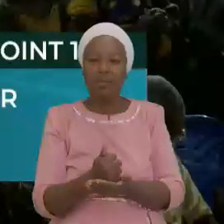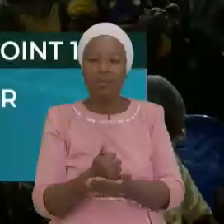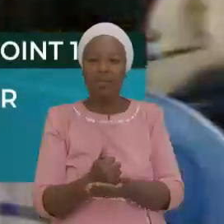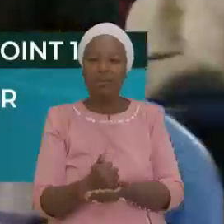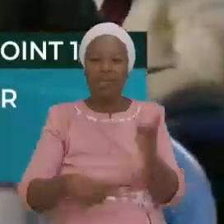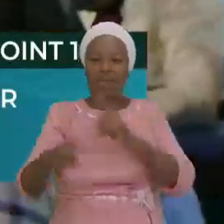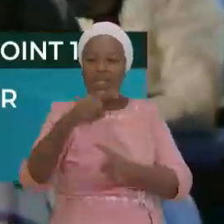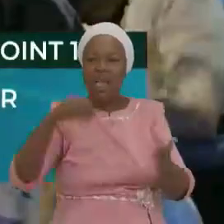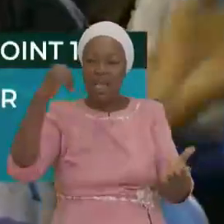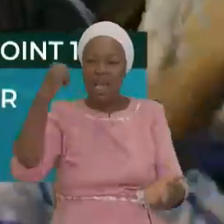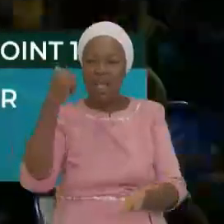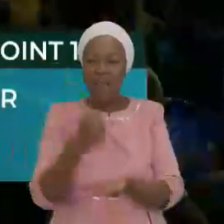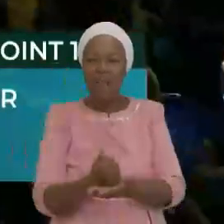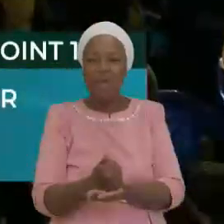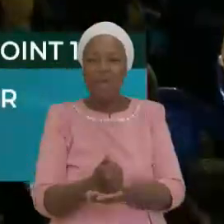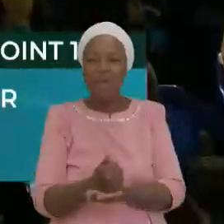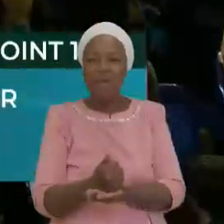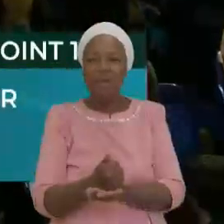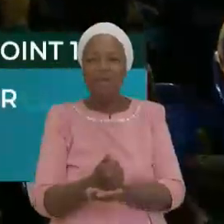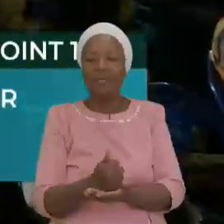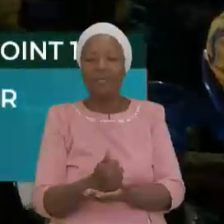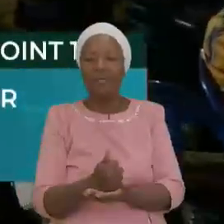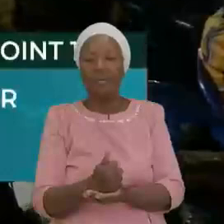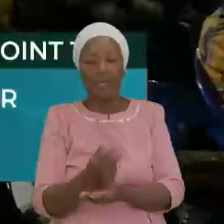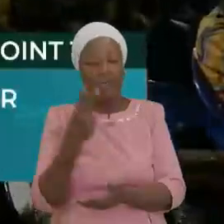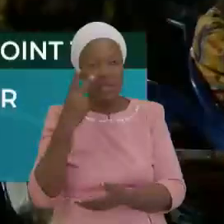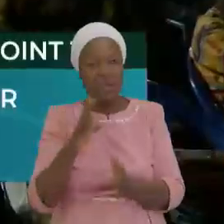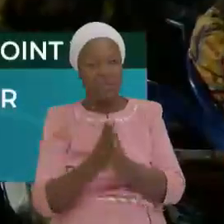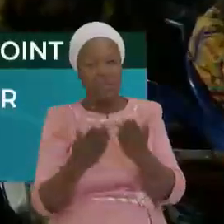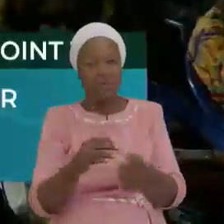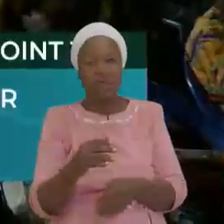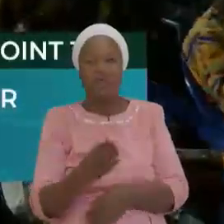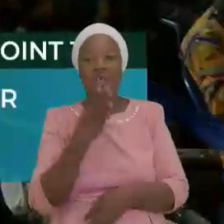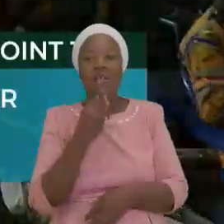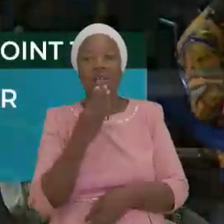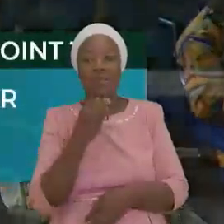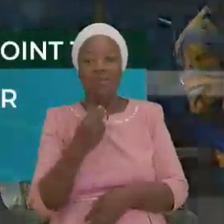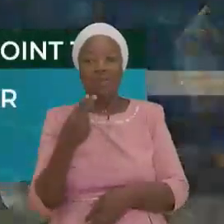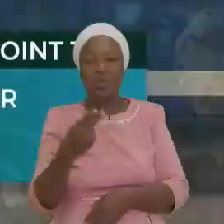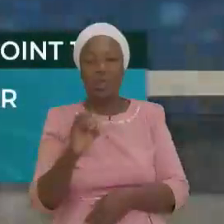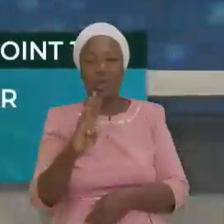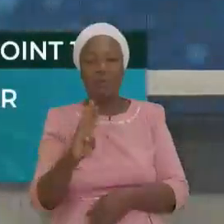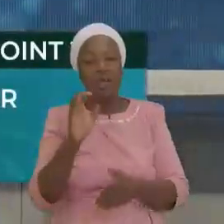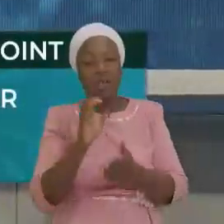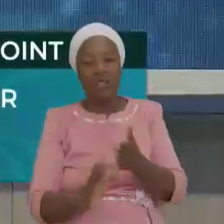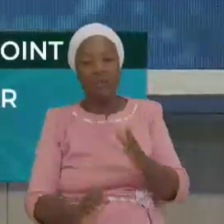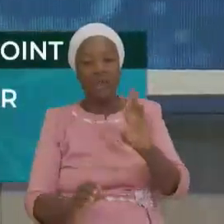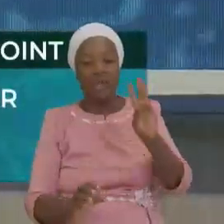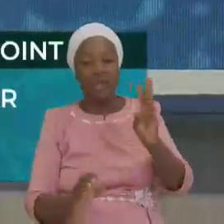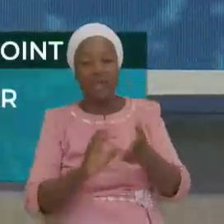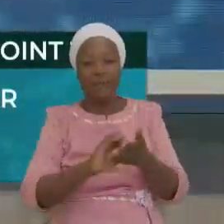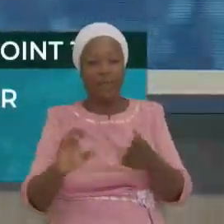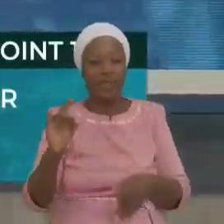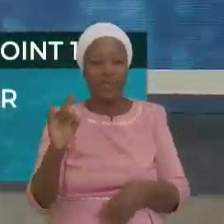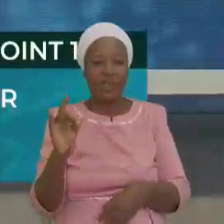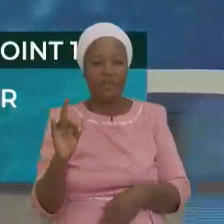Amen. Amen. Look at Hebrews chapter 6, verse 18.